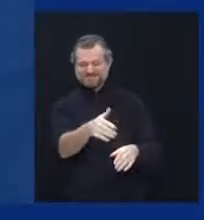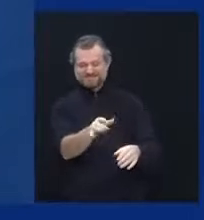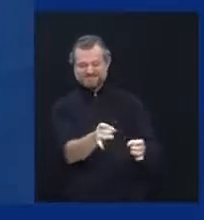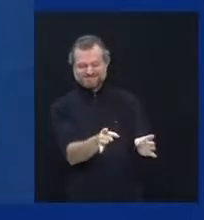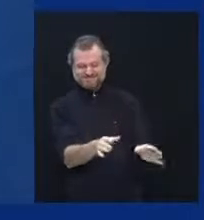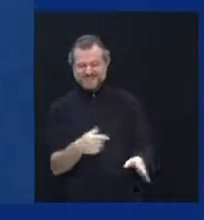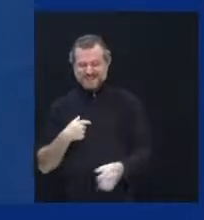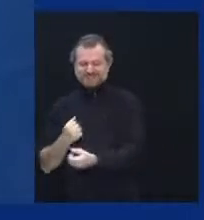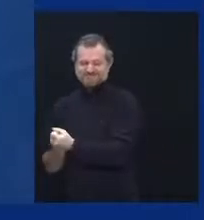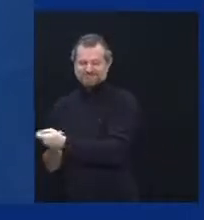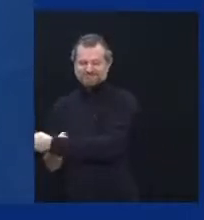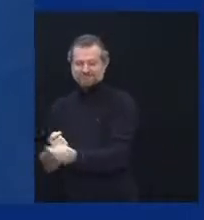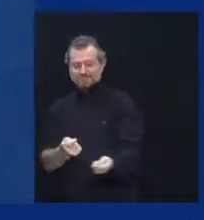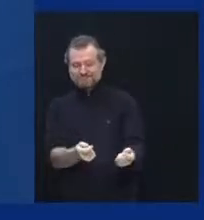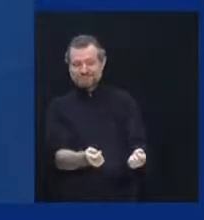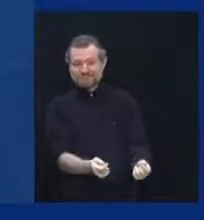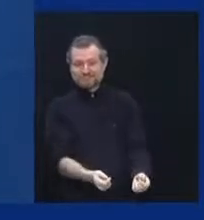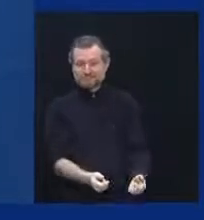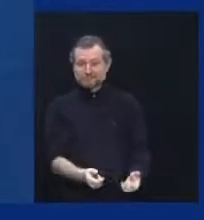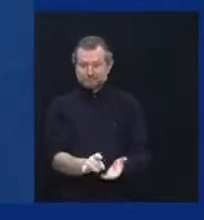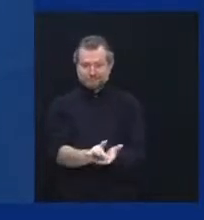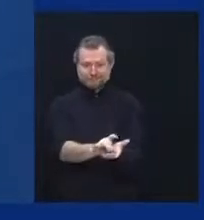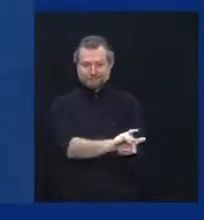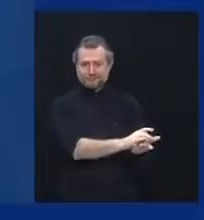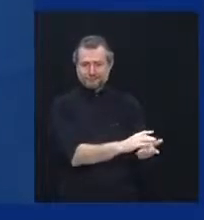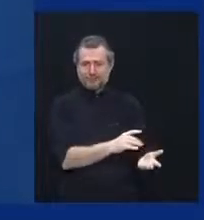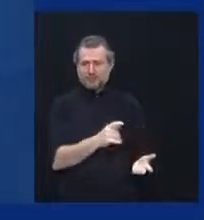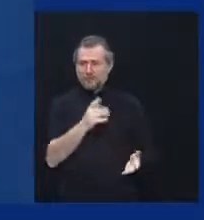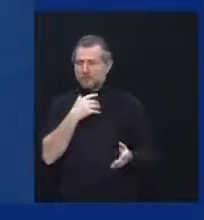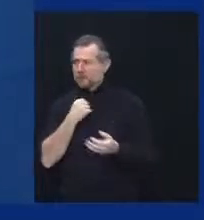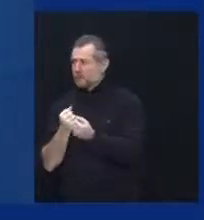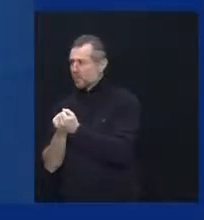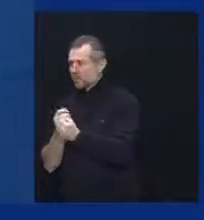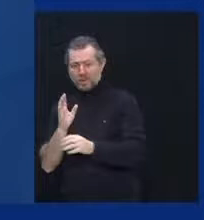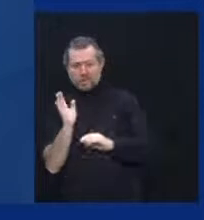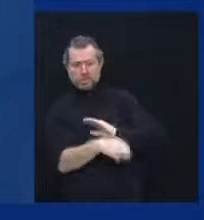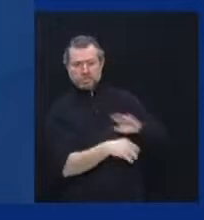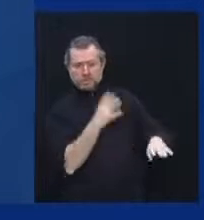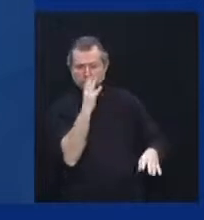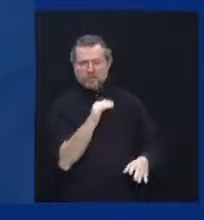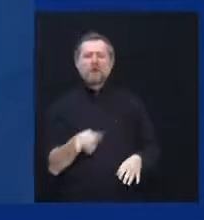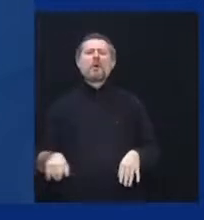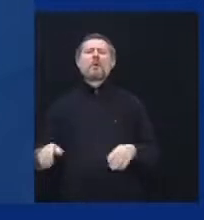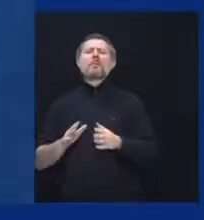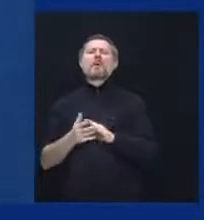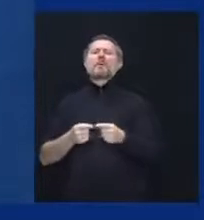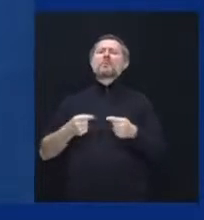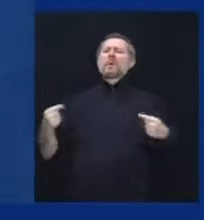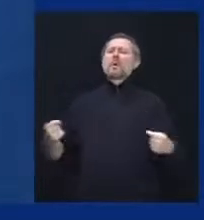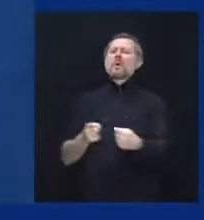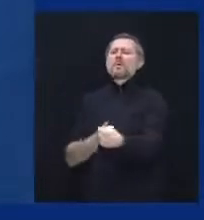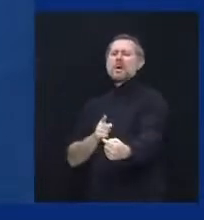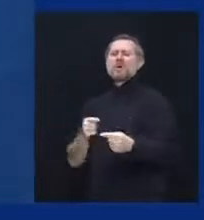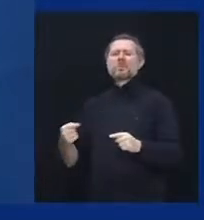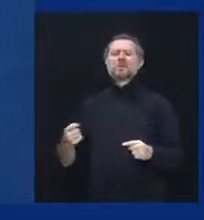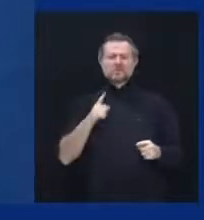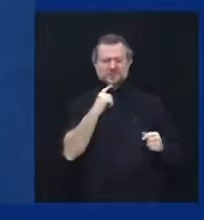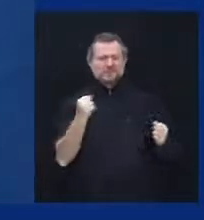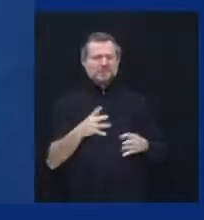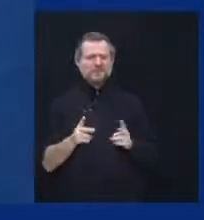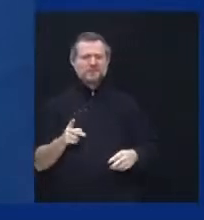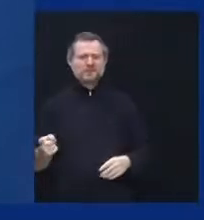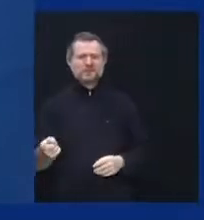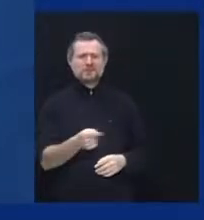Otherwise, you're playing politics, you're dividing people, you're scaring people, you're upsetting